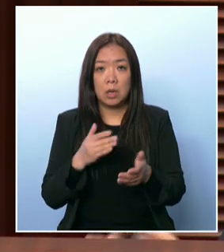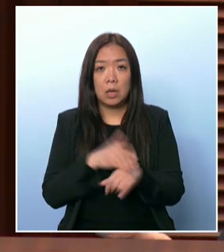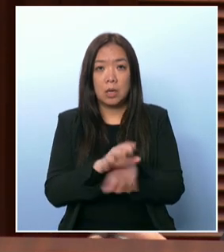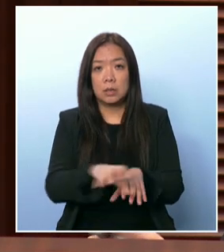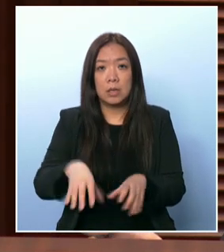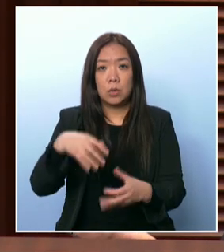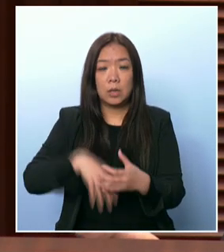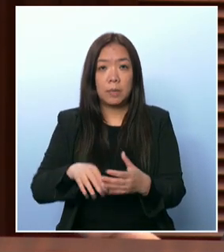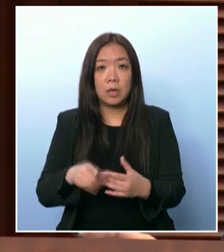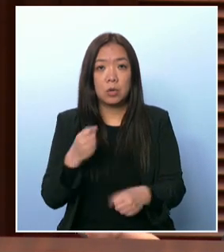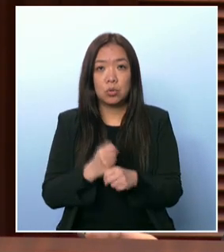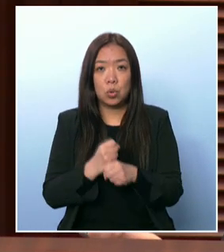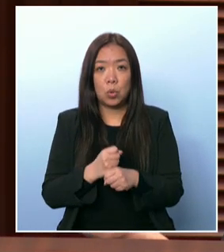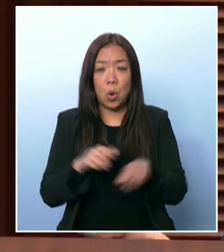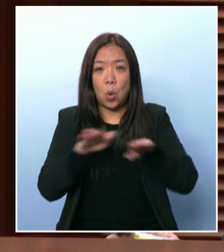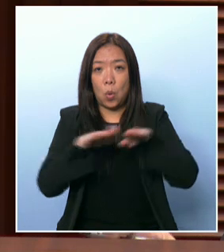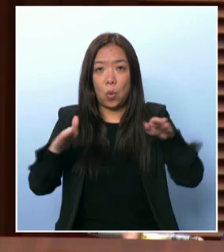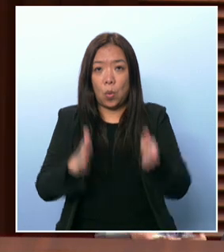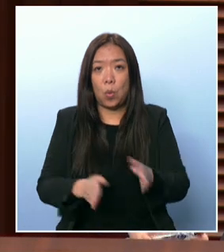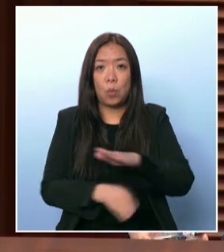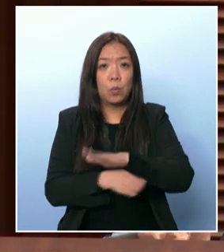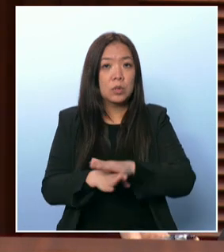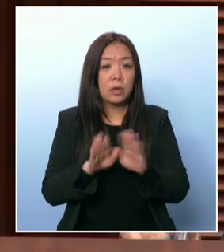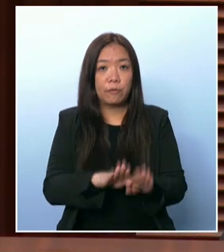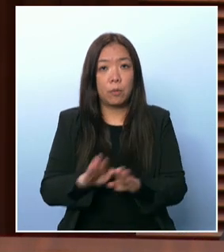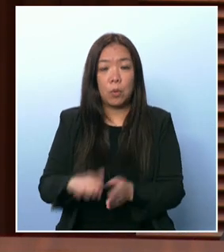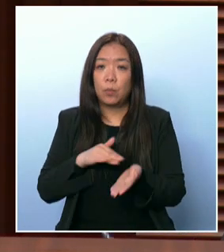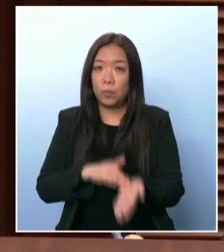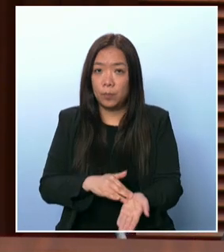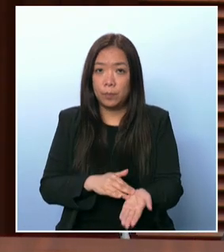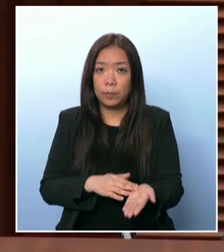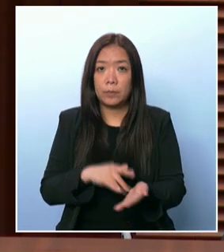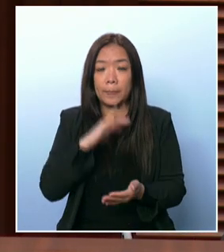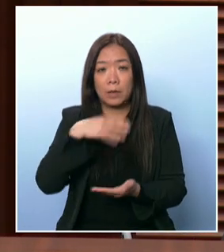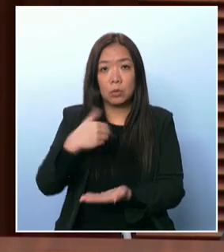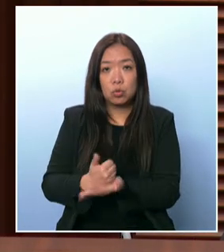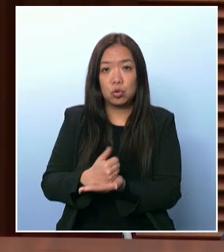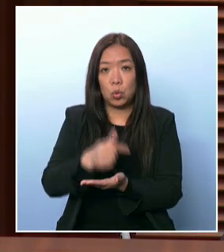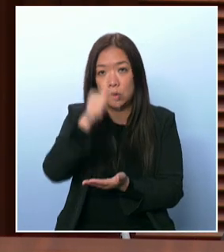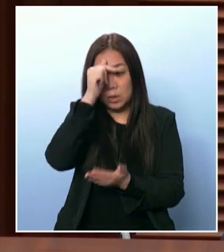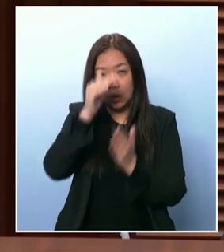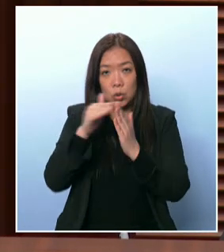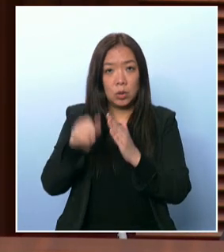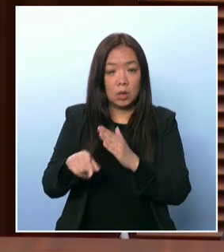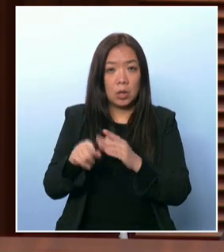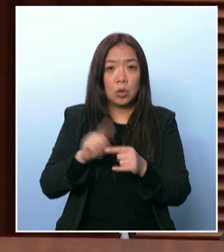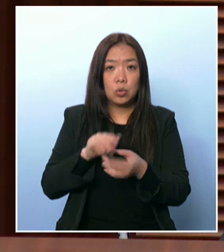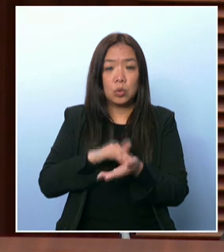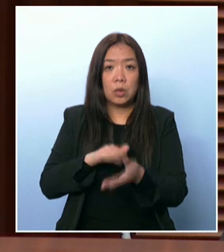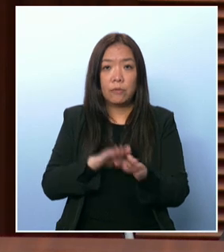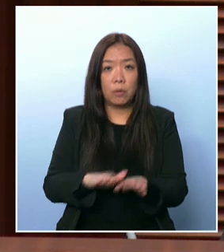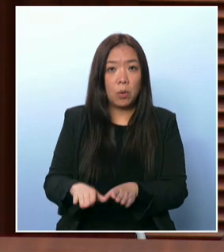most CMPs provide outpatient clinic services in Hong Kong. So for